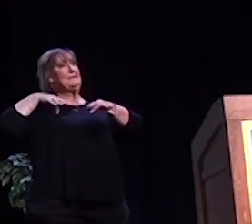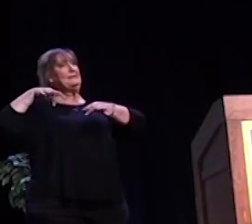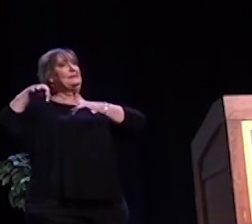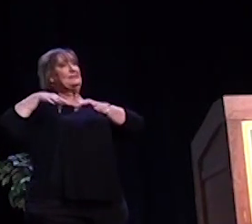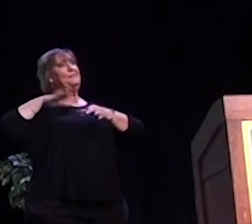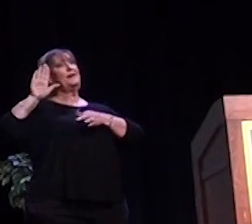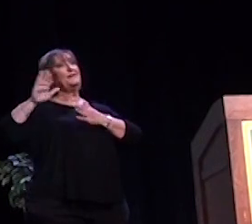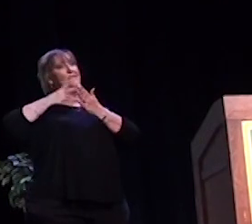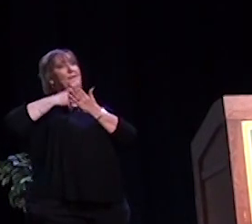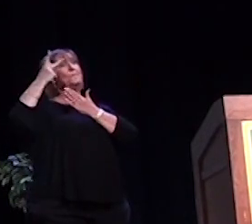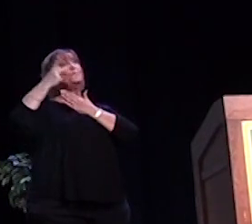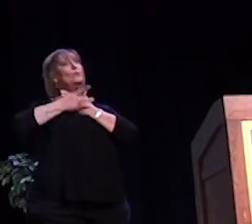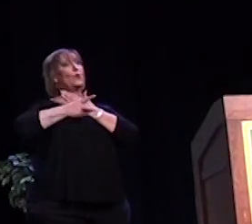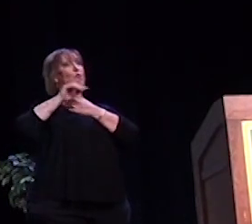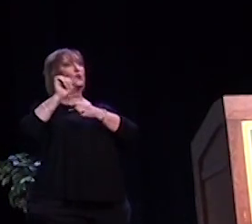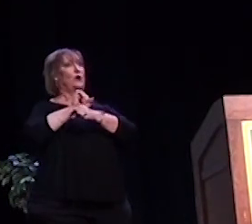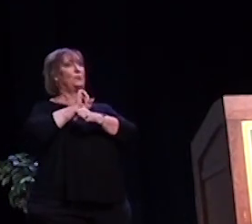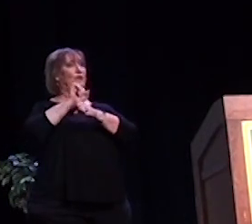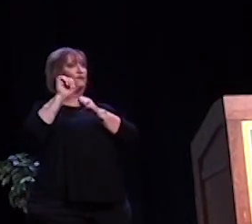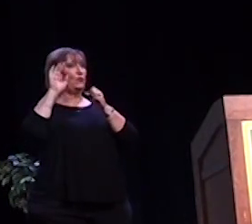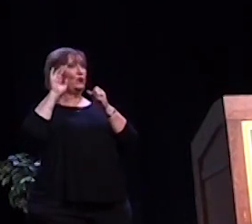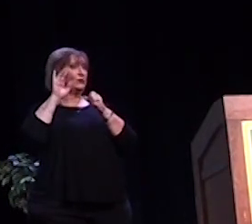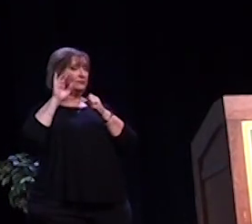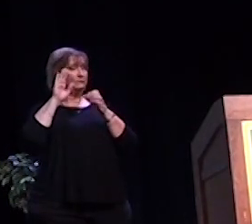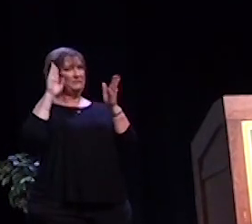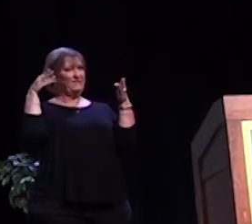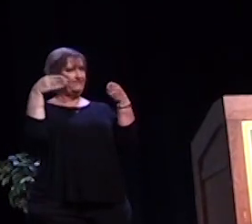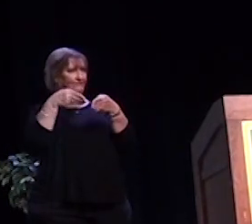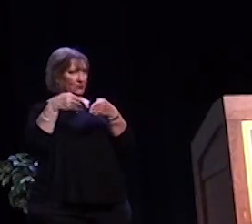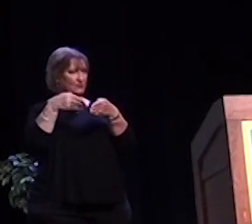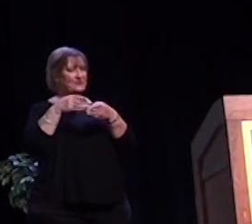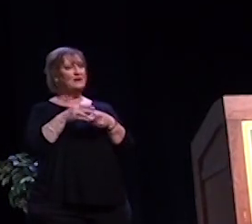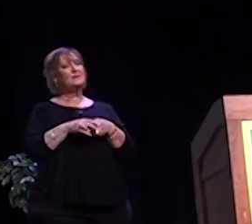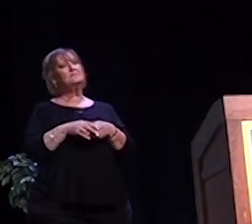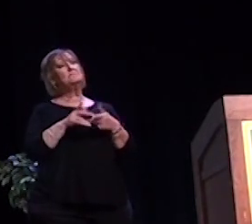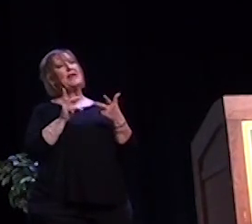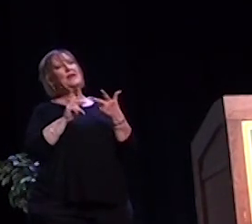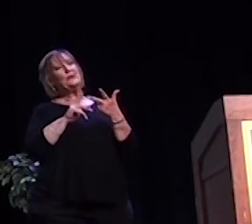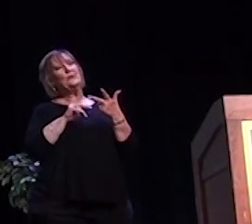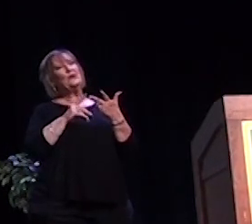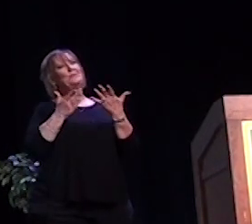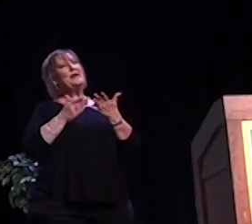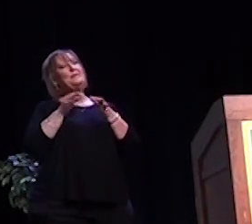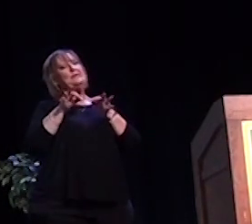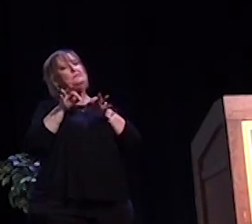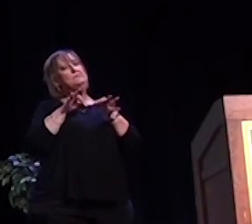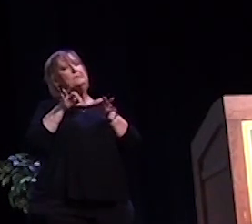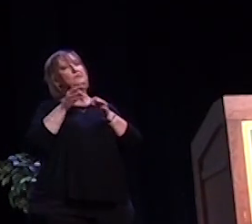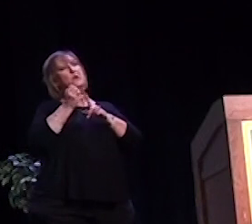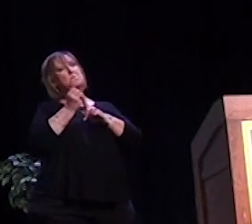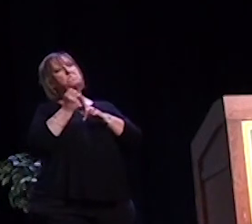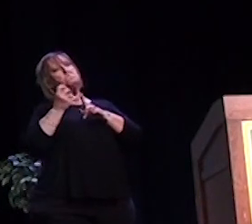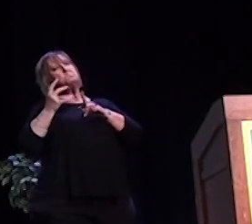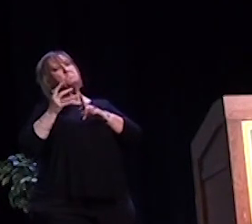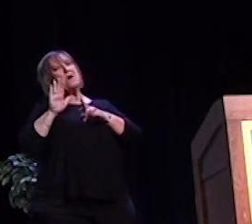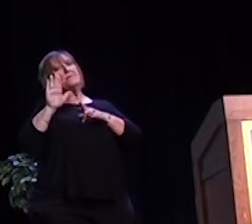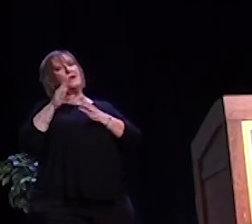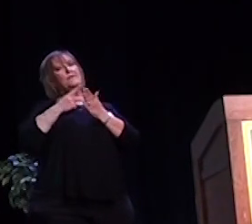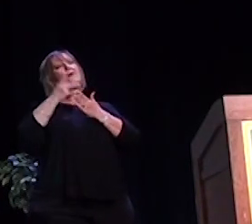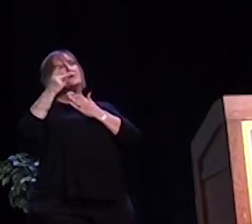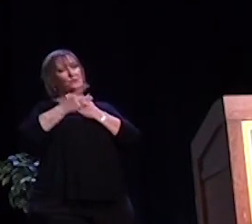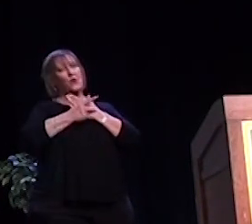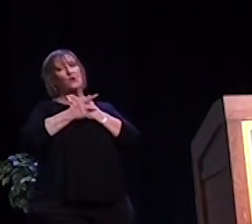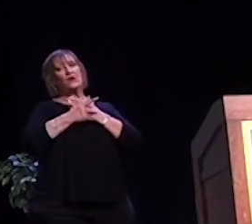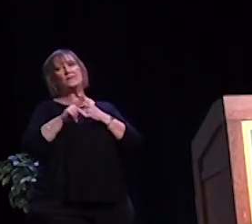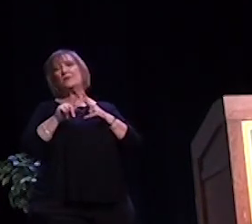that they're working on, as well as some aspects of that program that are innovative. So we'll start first